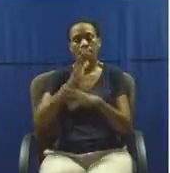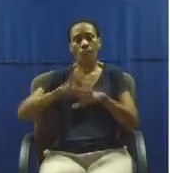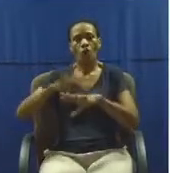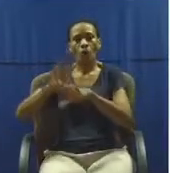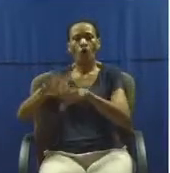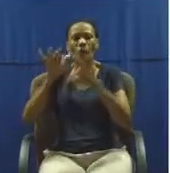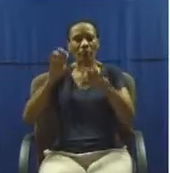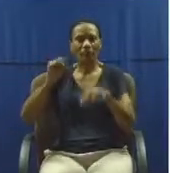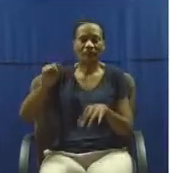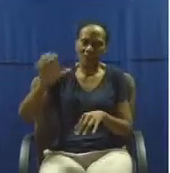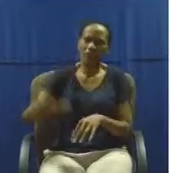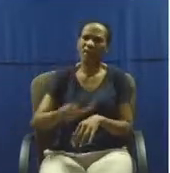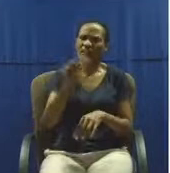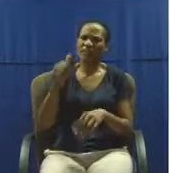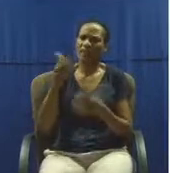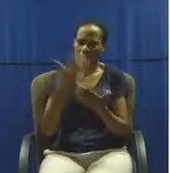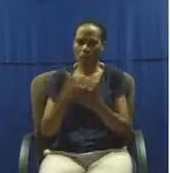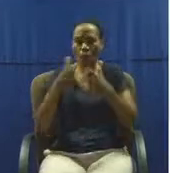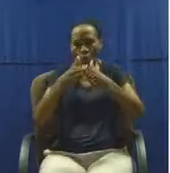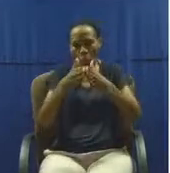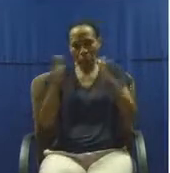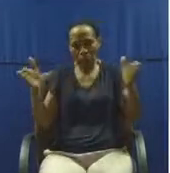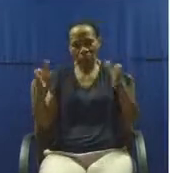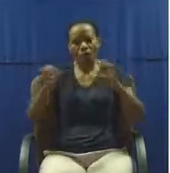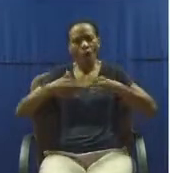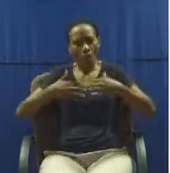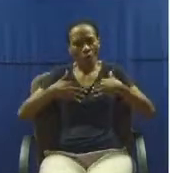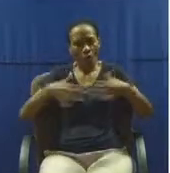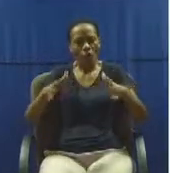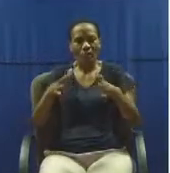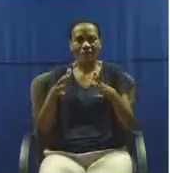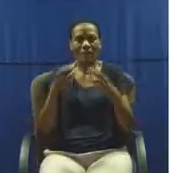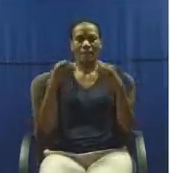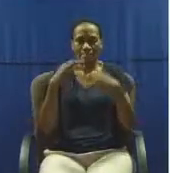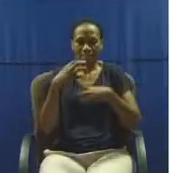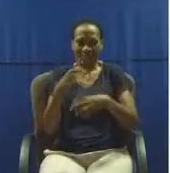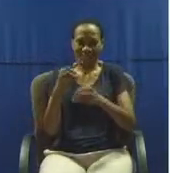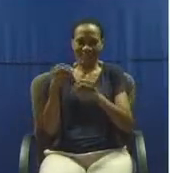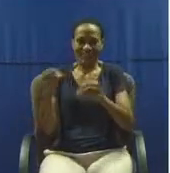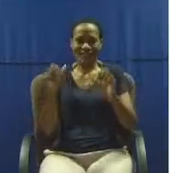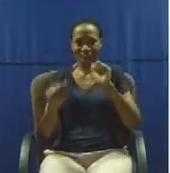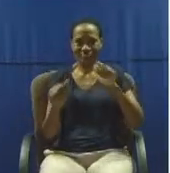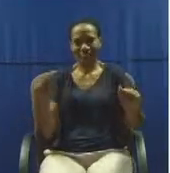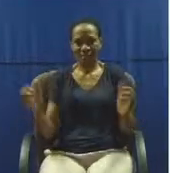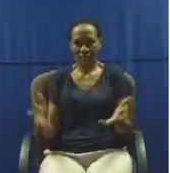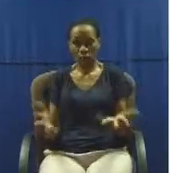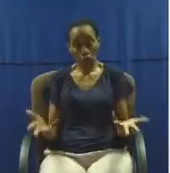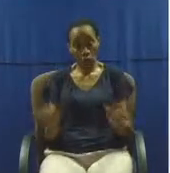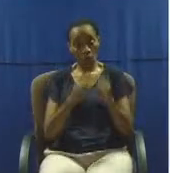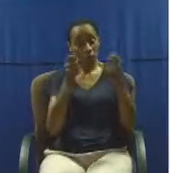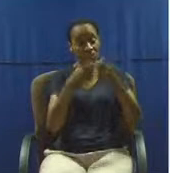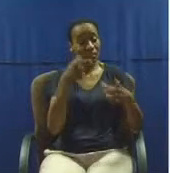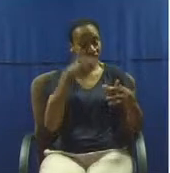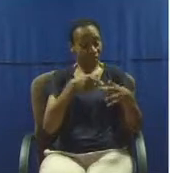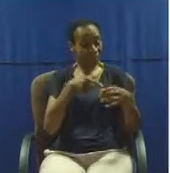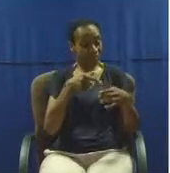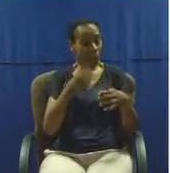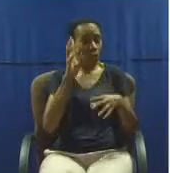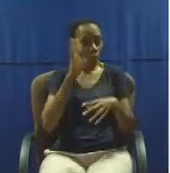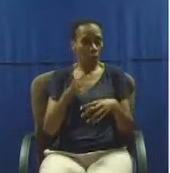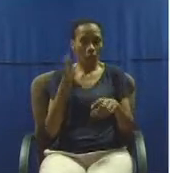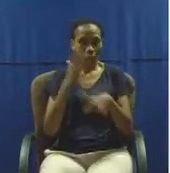South Africans to move forward. Now, this team will identify priority reforms and work with